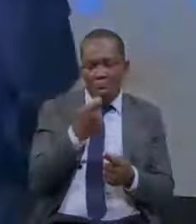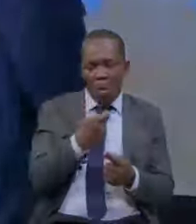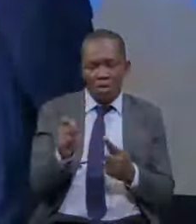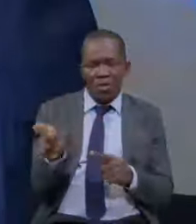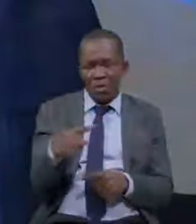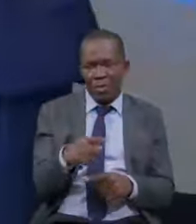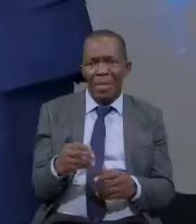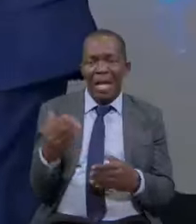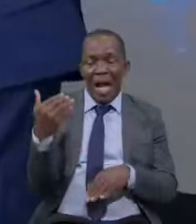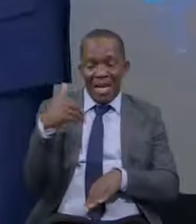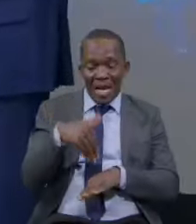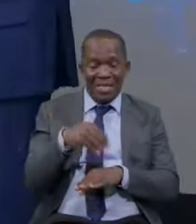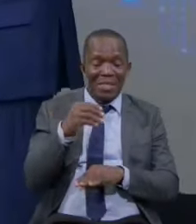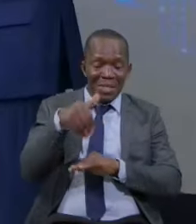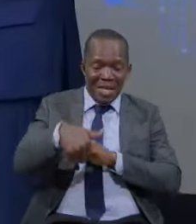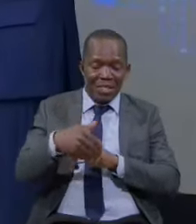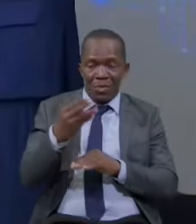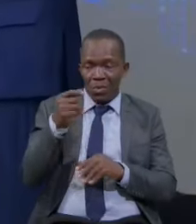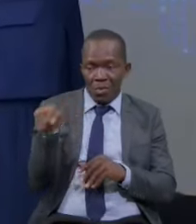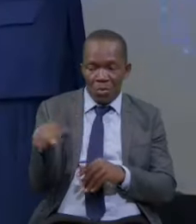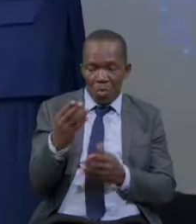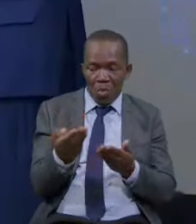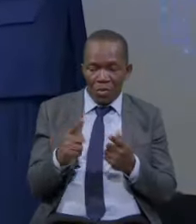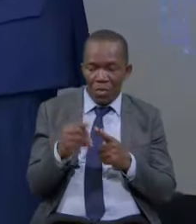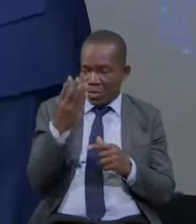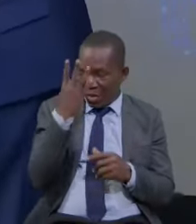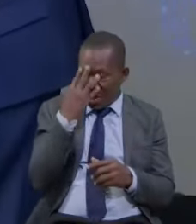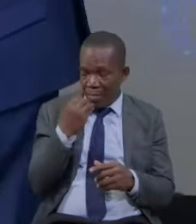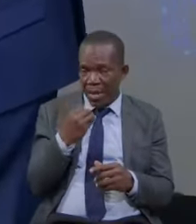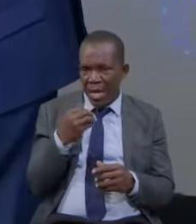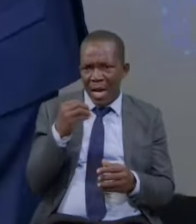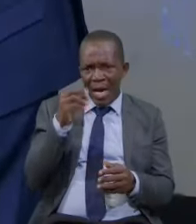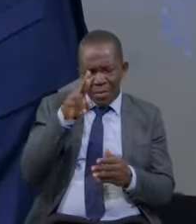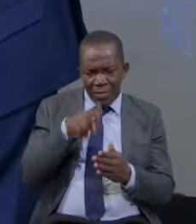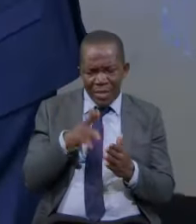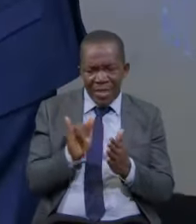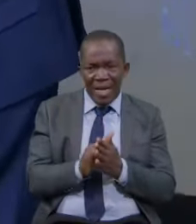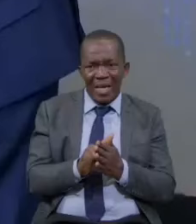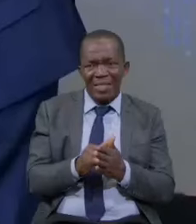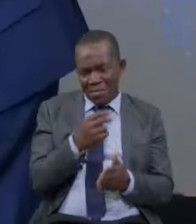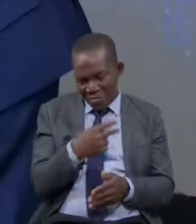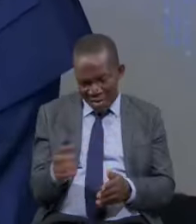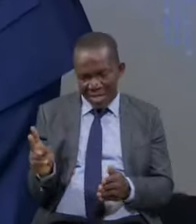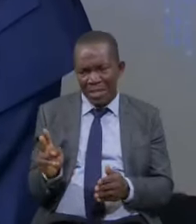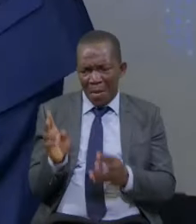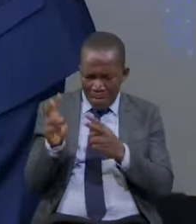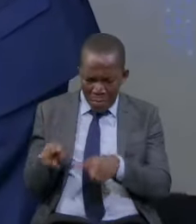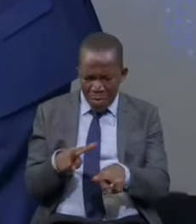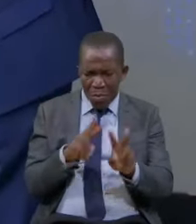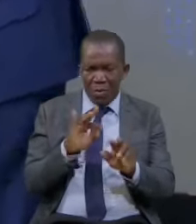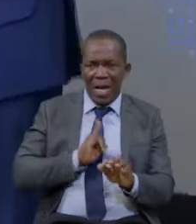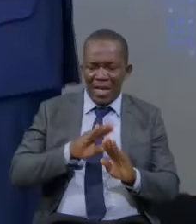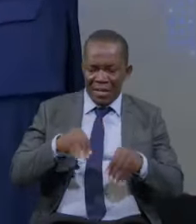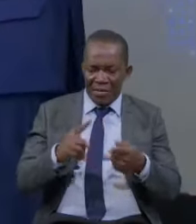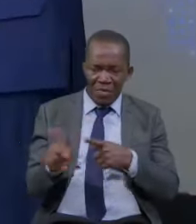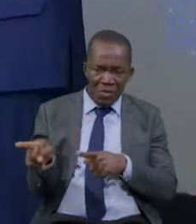read, and then before you fall asleep, behold, I give unto you power to tread on serpents and scorpions,